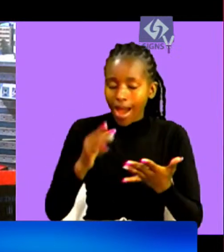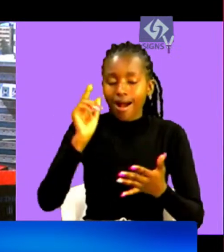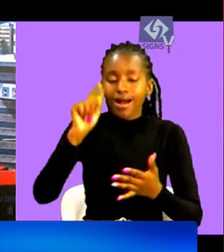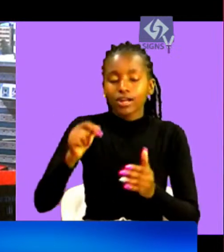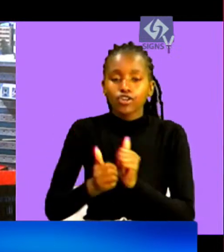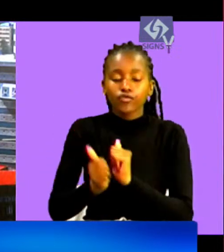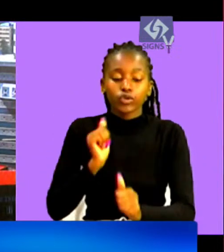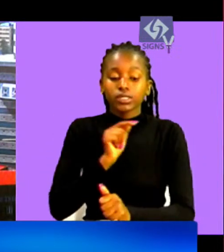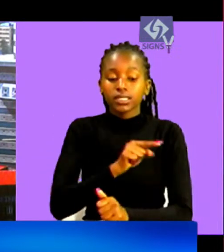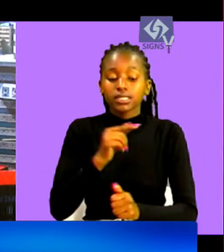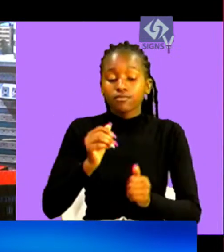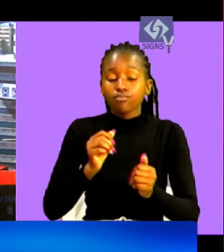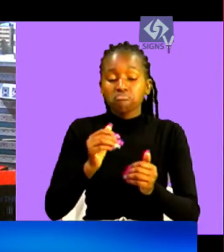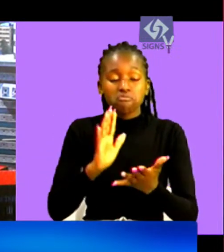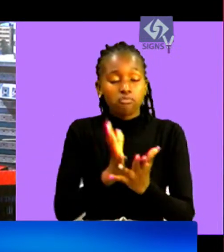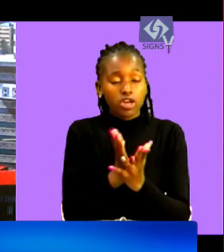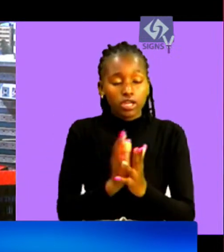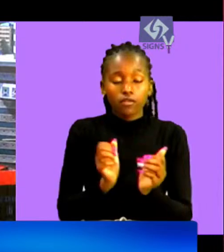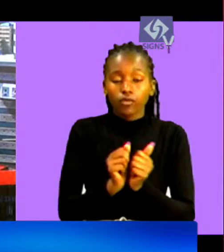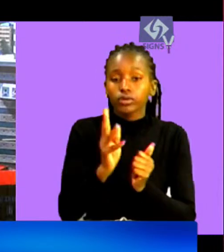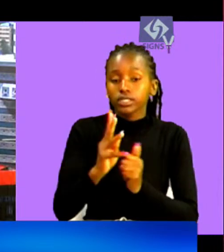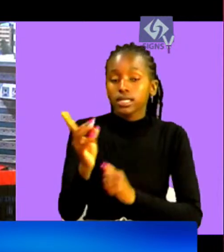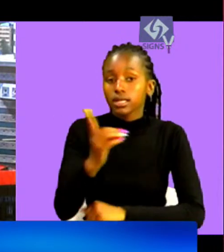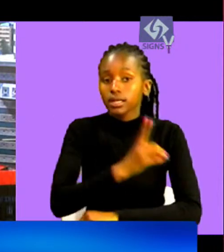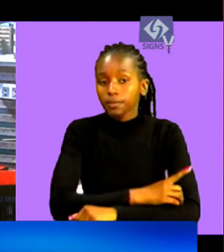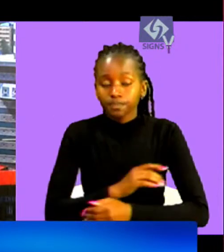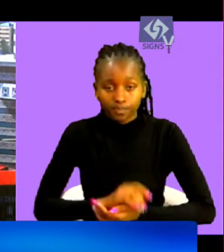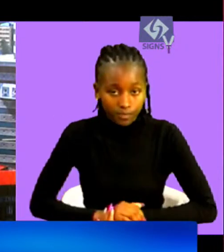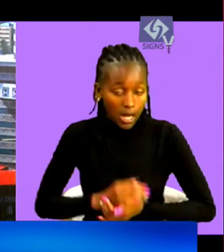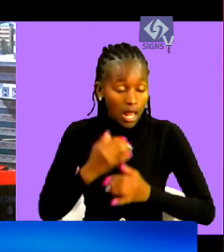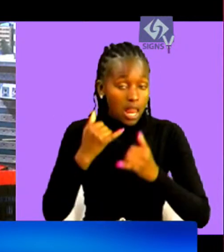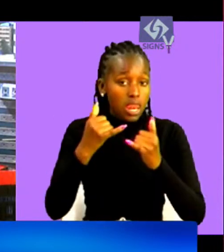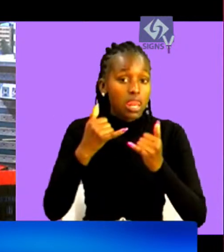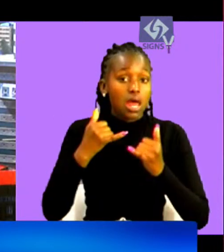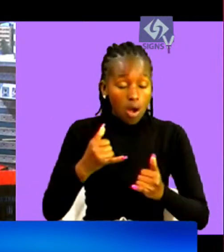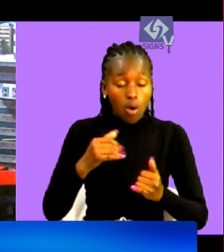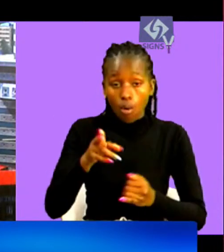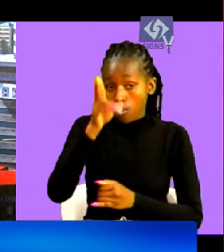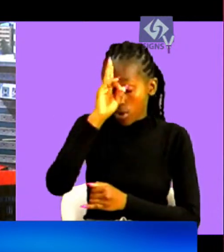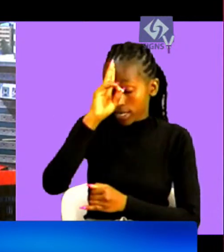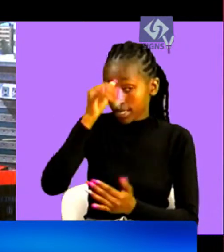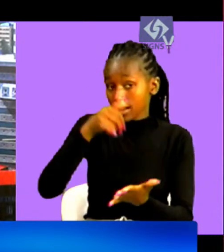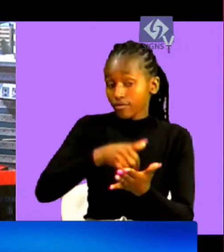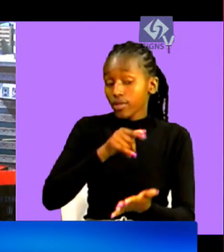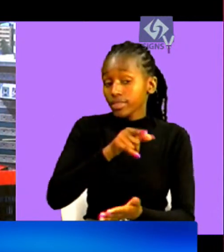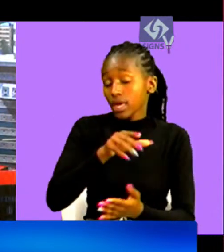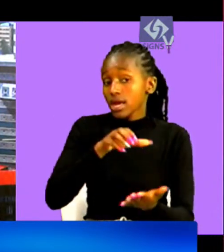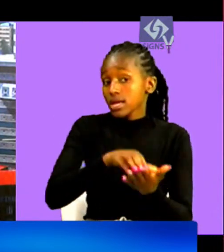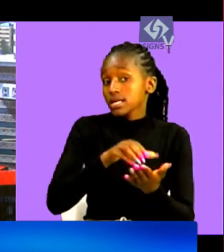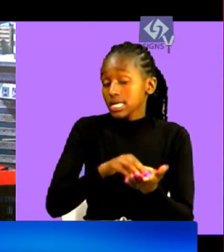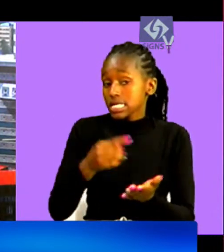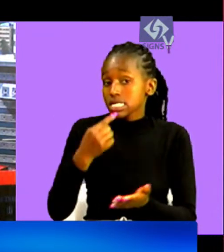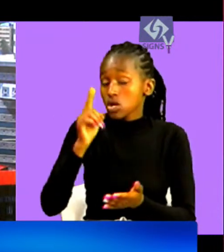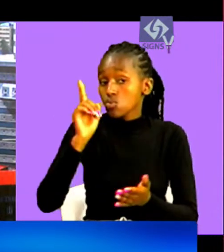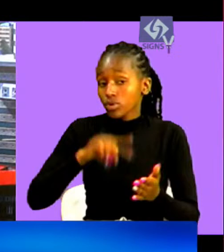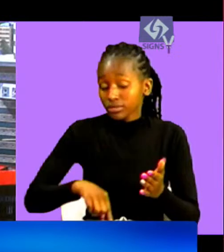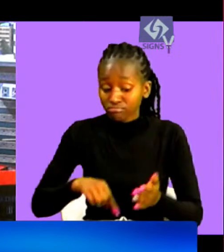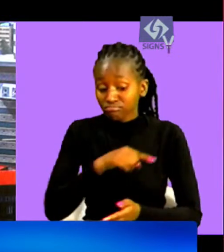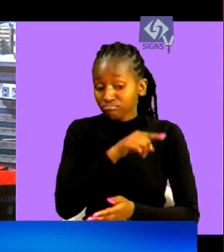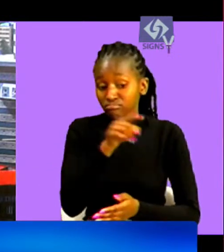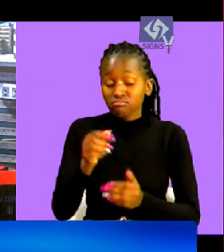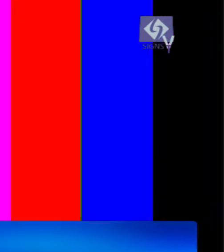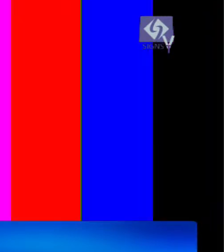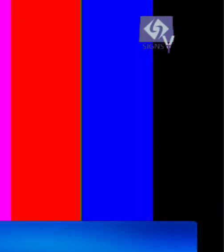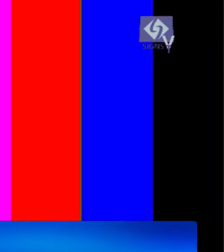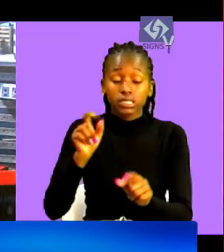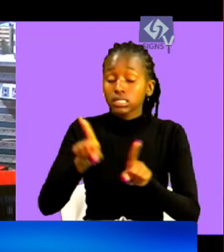decision follows a recommendation by the probation officer involved in the case who suggested denying